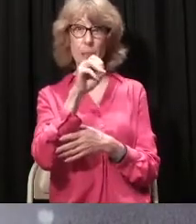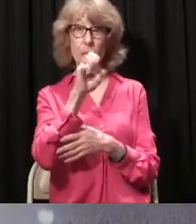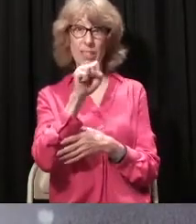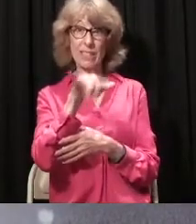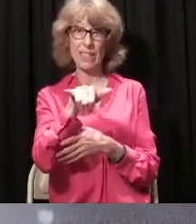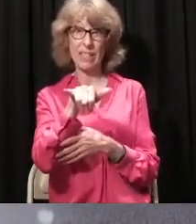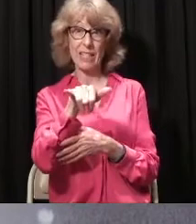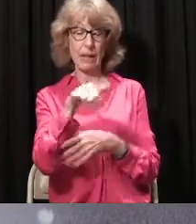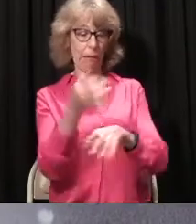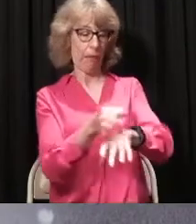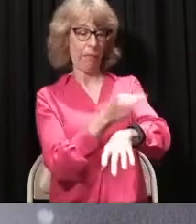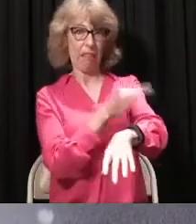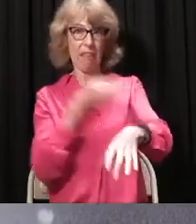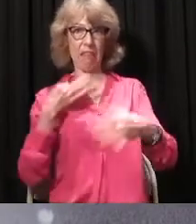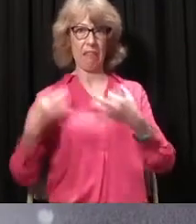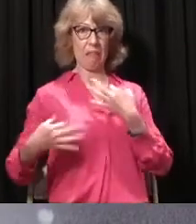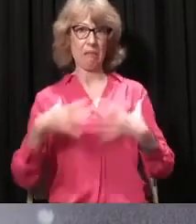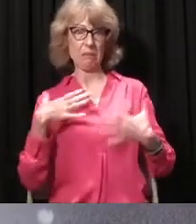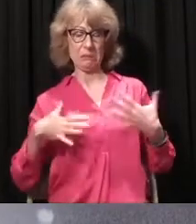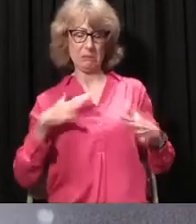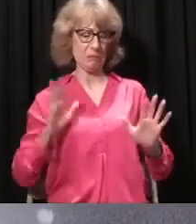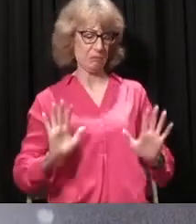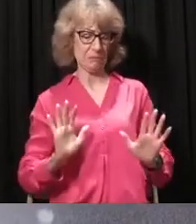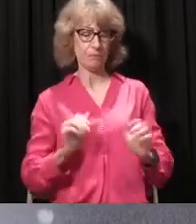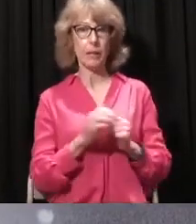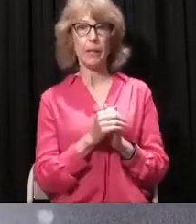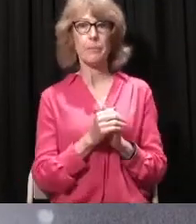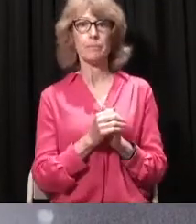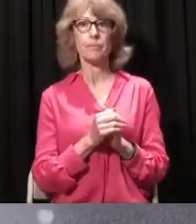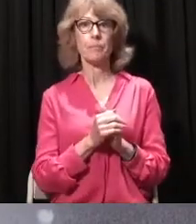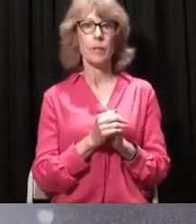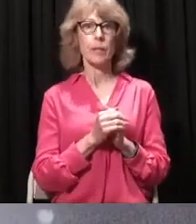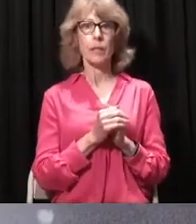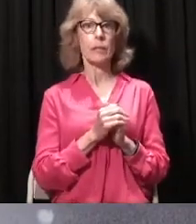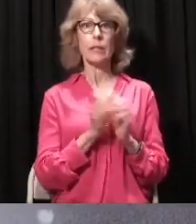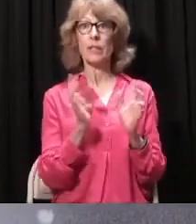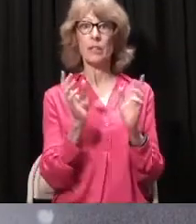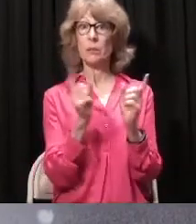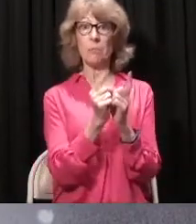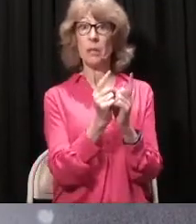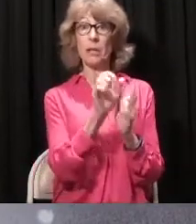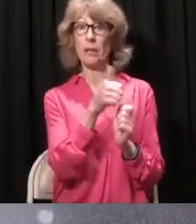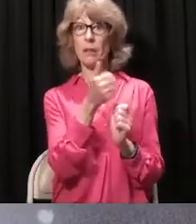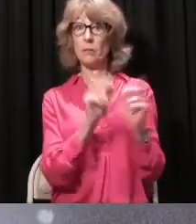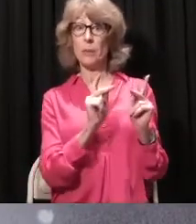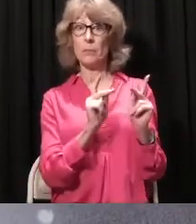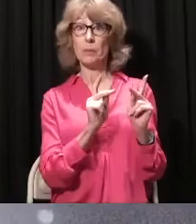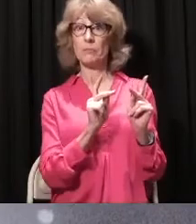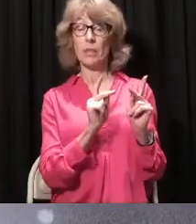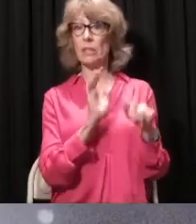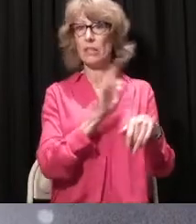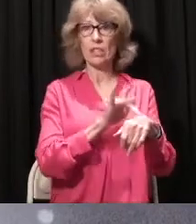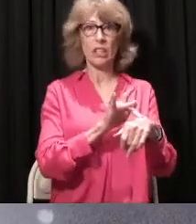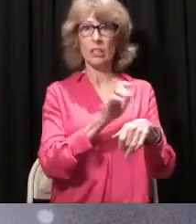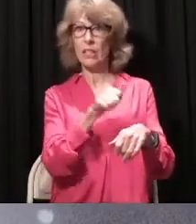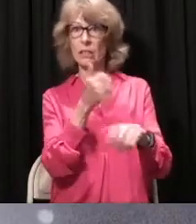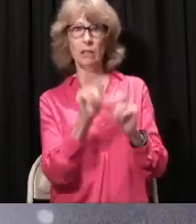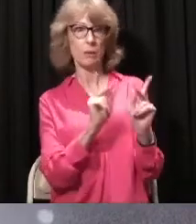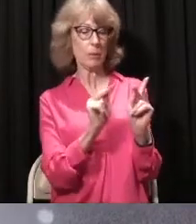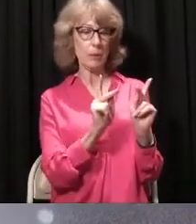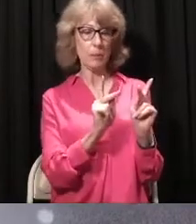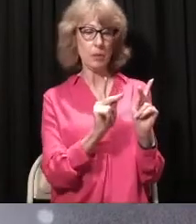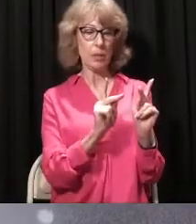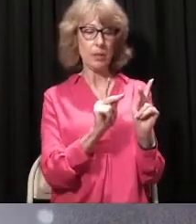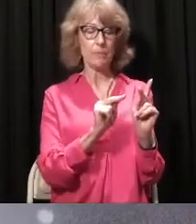yelling unclean, unclean, because you weren't allowed to be around anybody else because it was contagious. Now, I went back and reread Leviticus